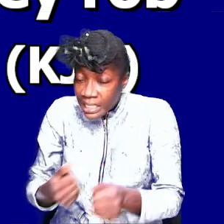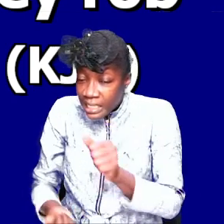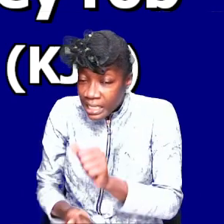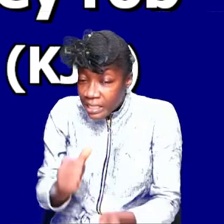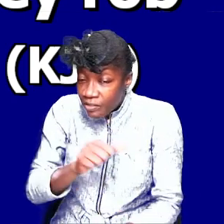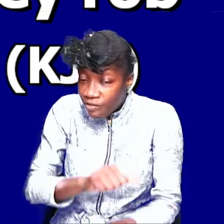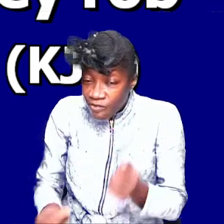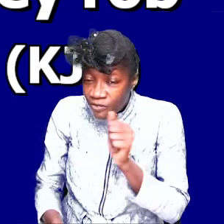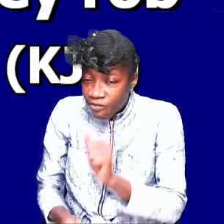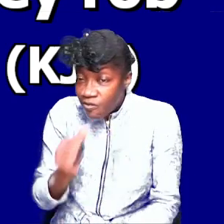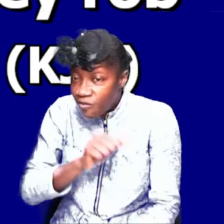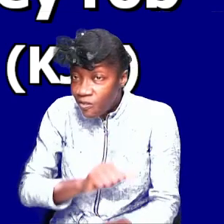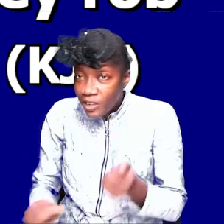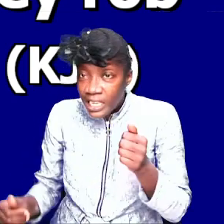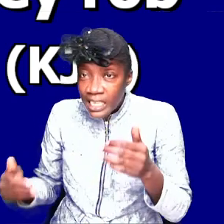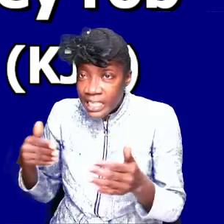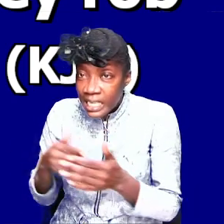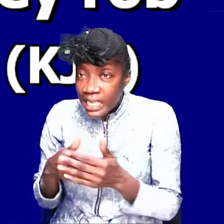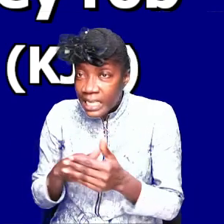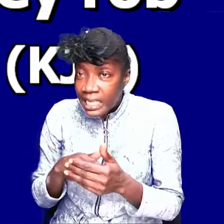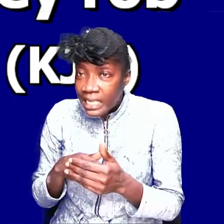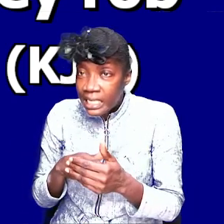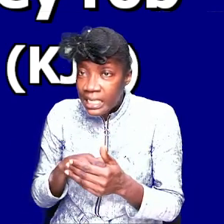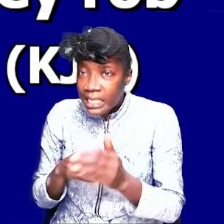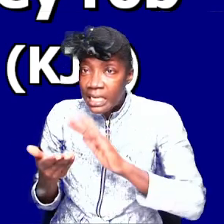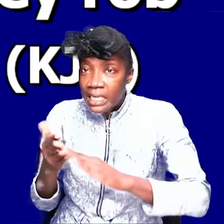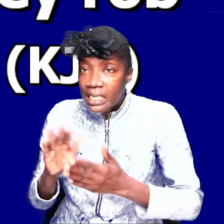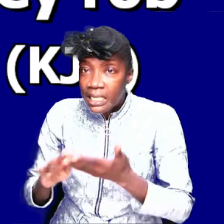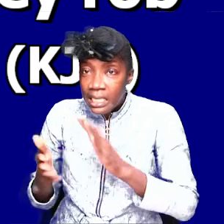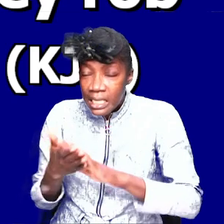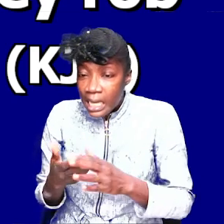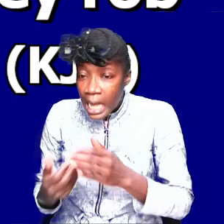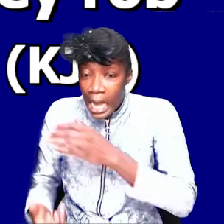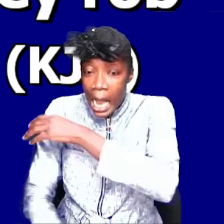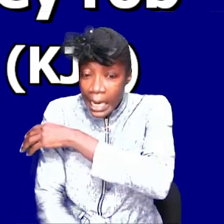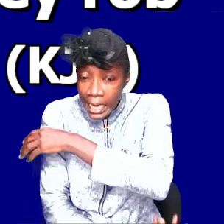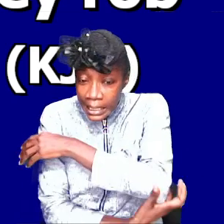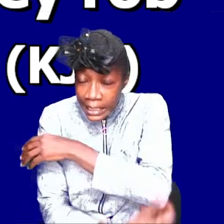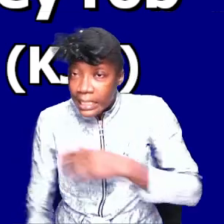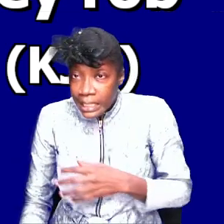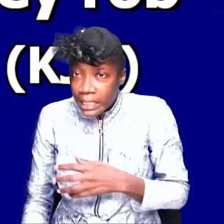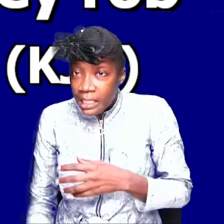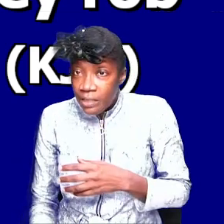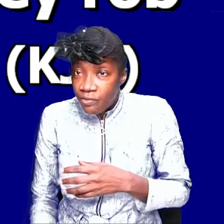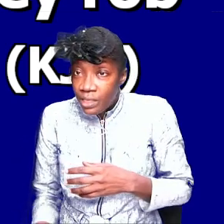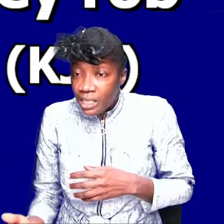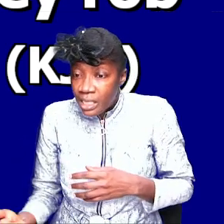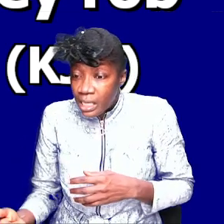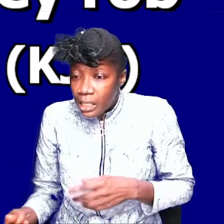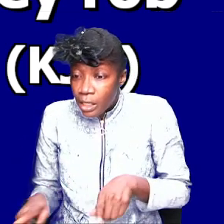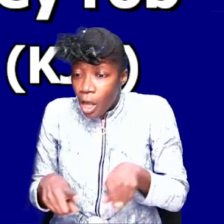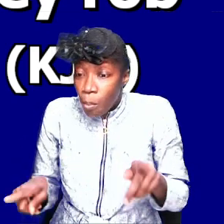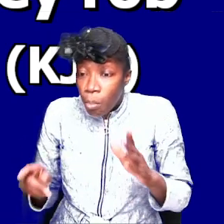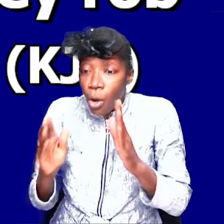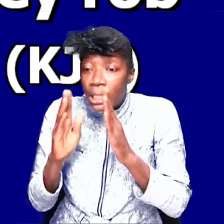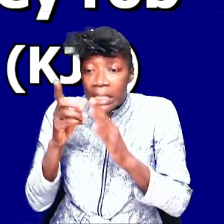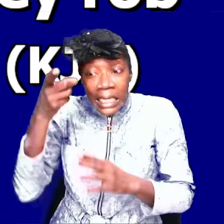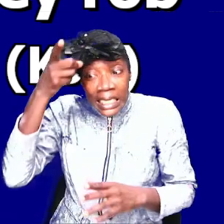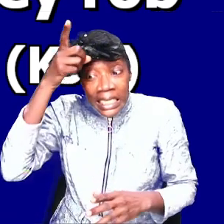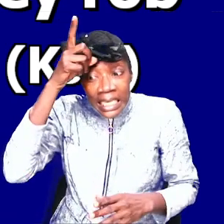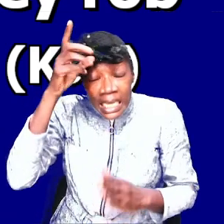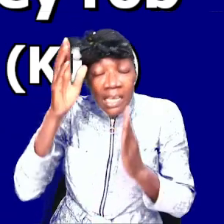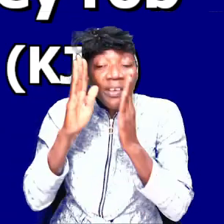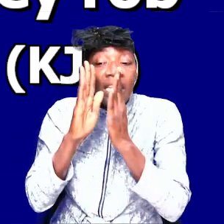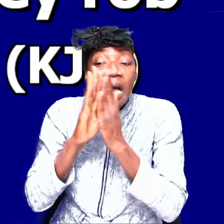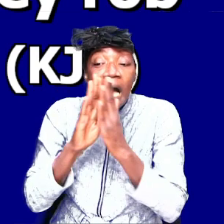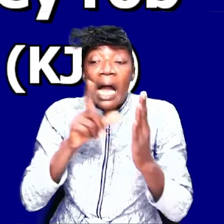Keilah and are looting the threshing floors. And David what? Inquired of the Lord,